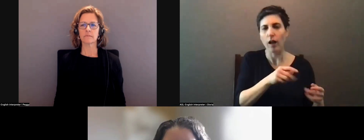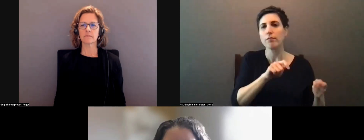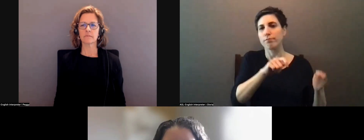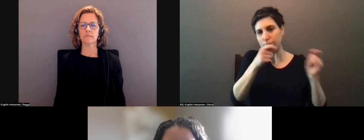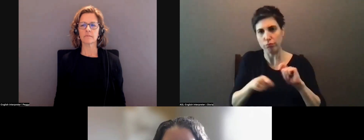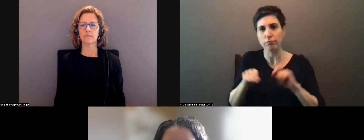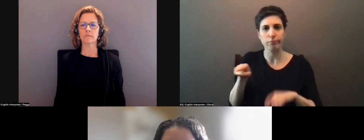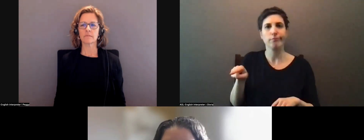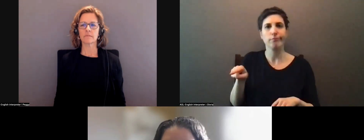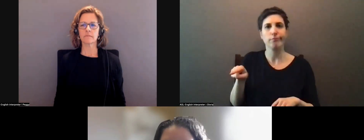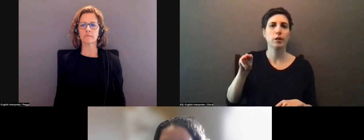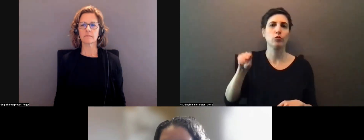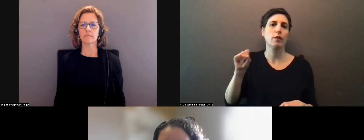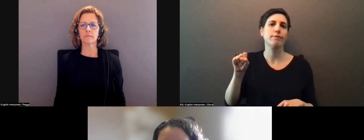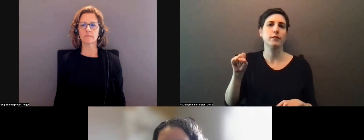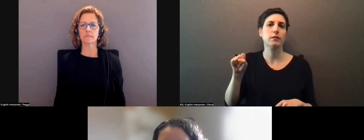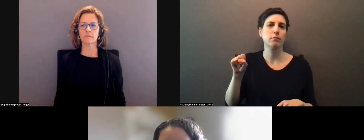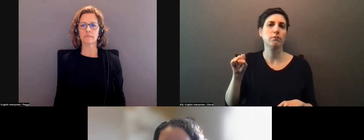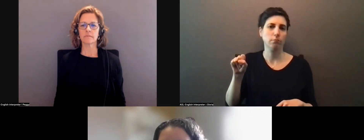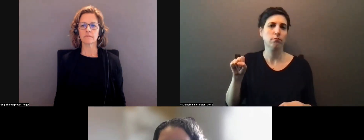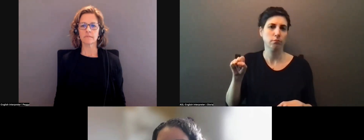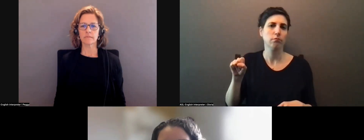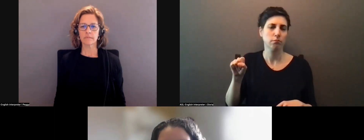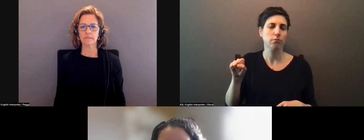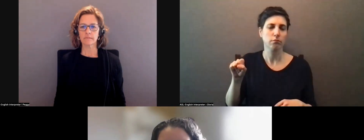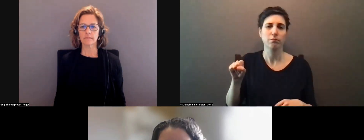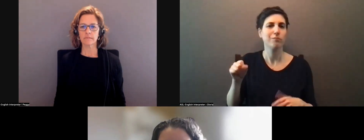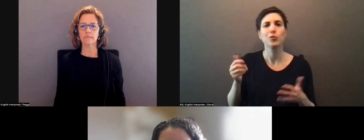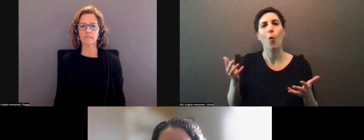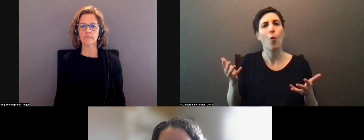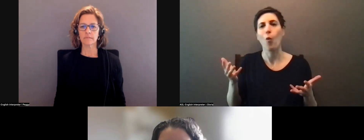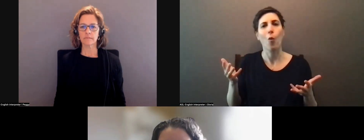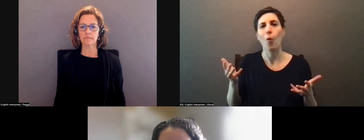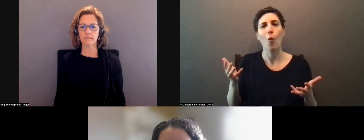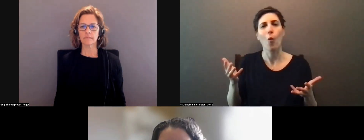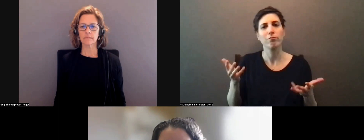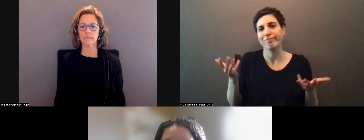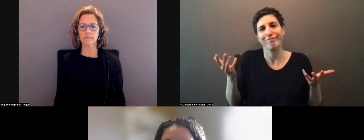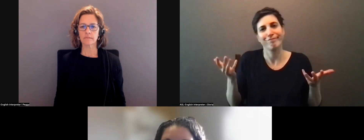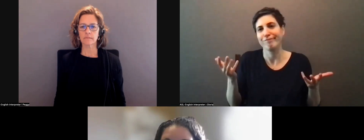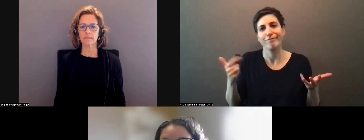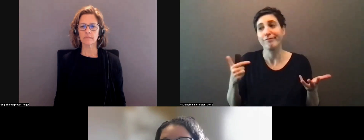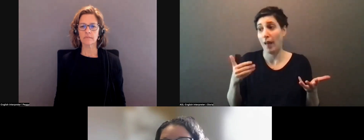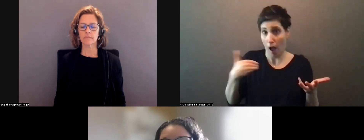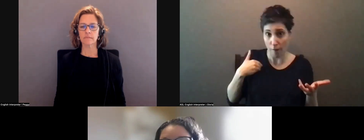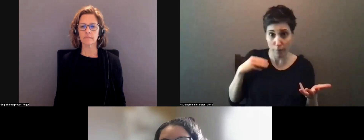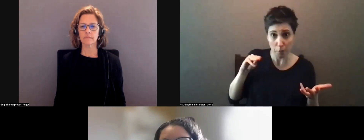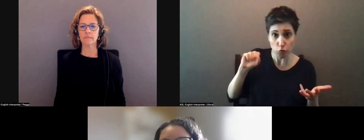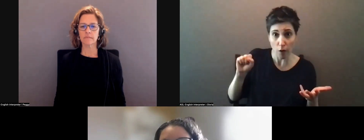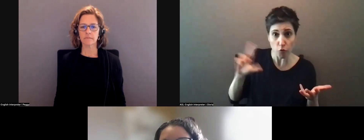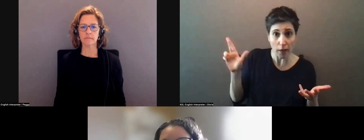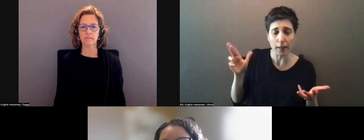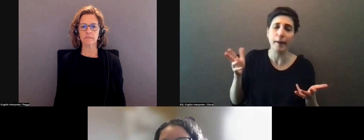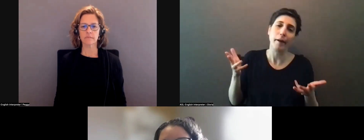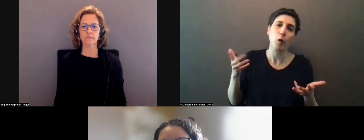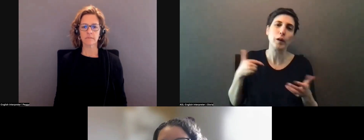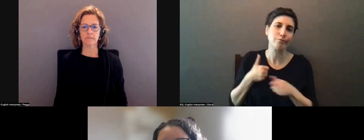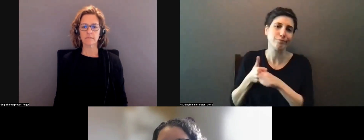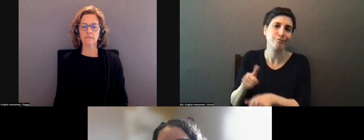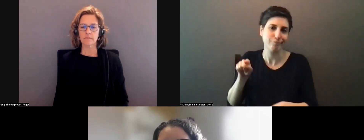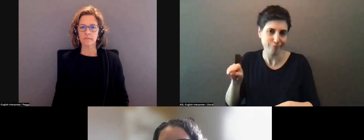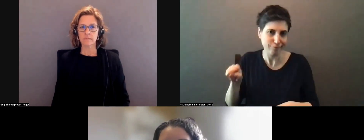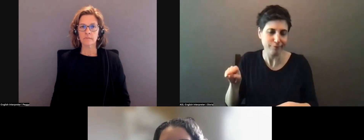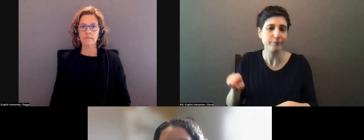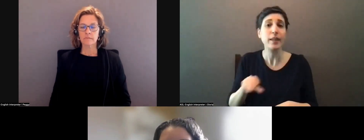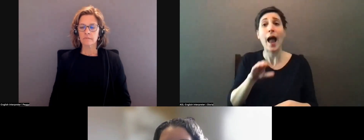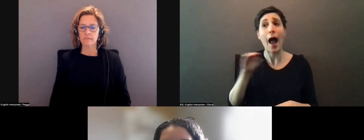exclusively to Microsoft. So it just made sense to try and like stick with what we had. And then in exploring like